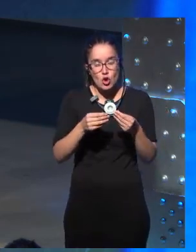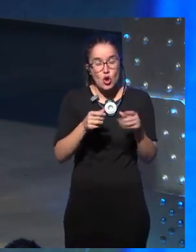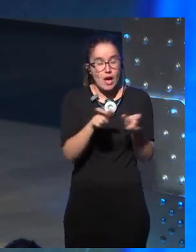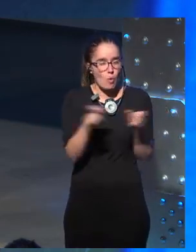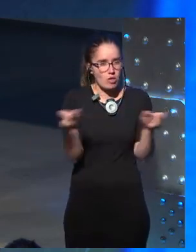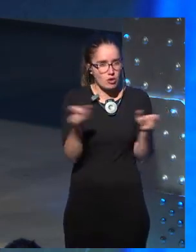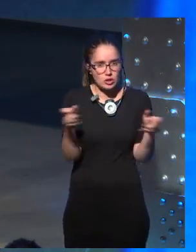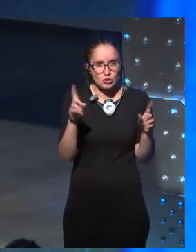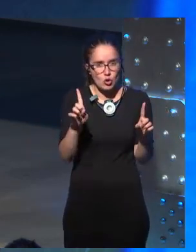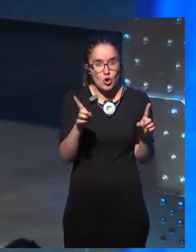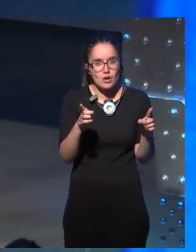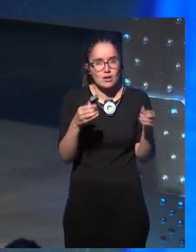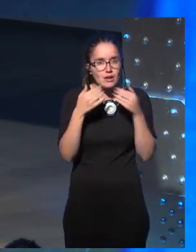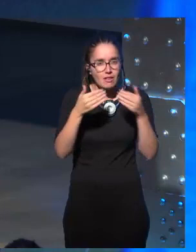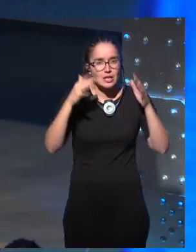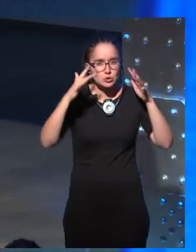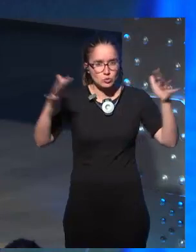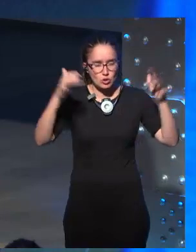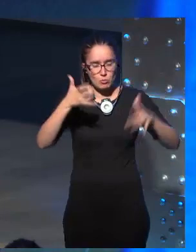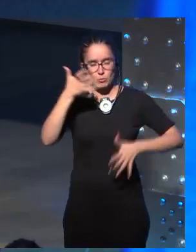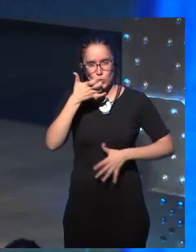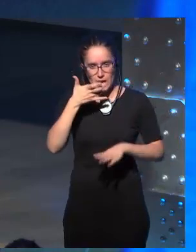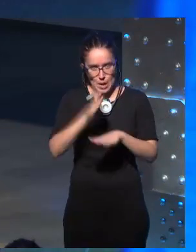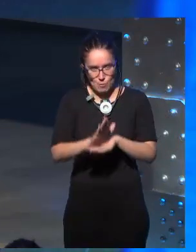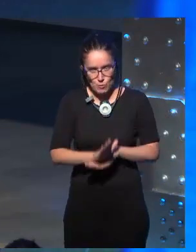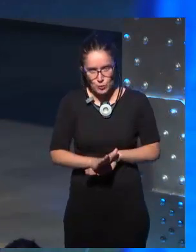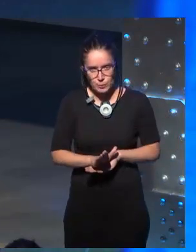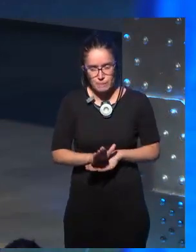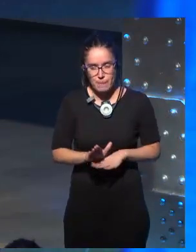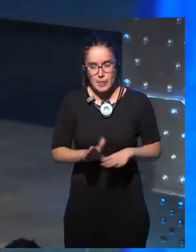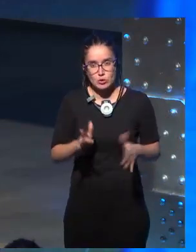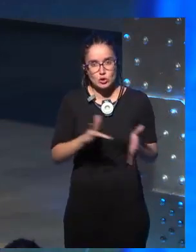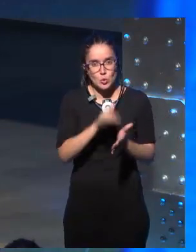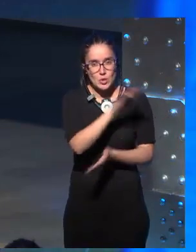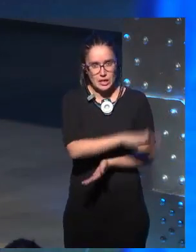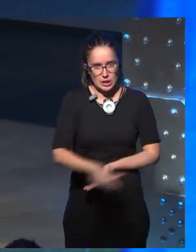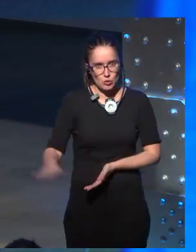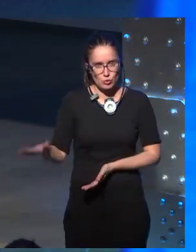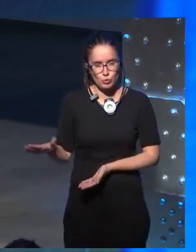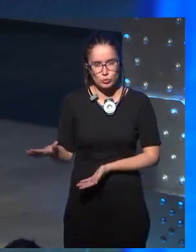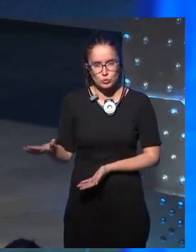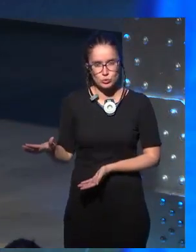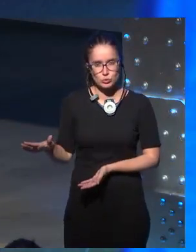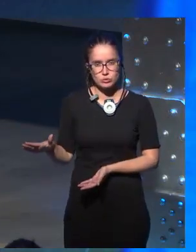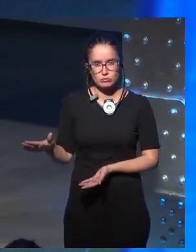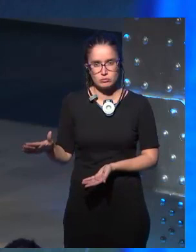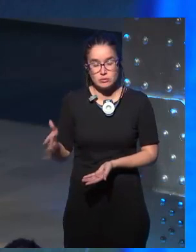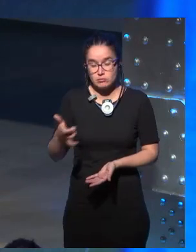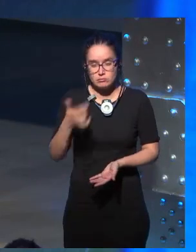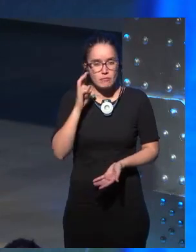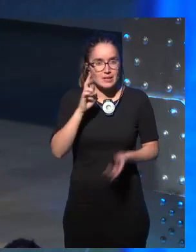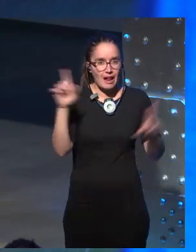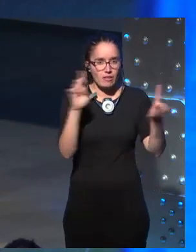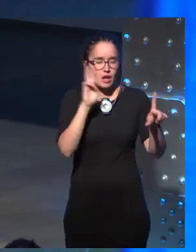the dream. Let me give you an example. When a kid watches something he or she likes on TV,